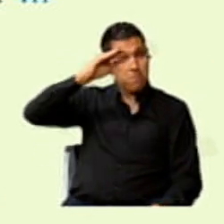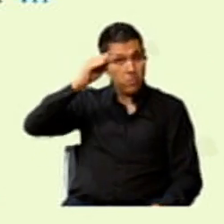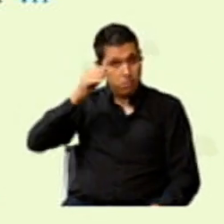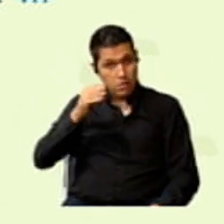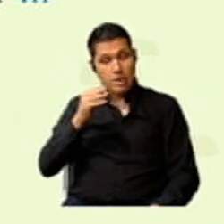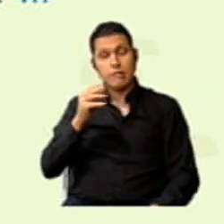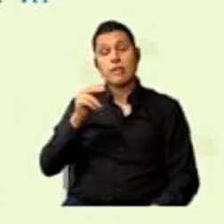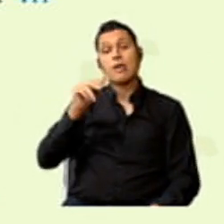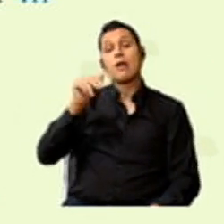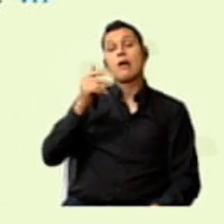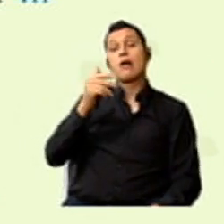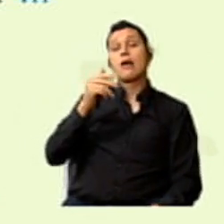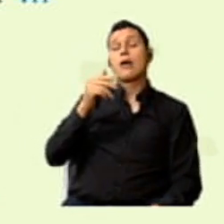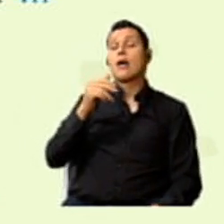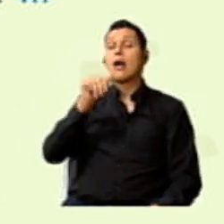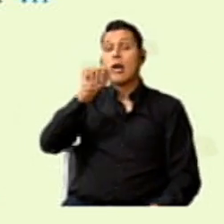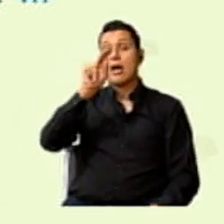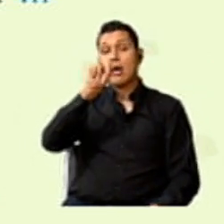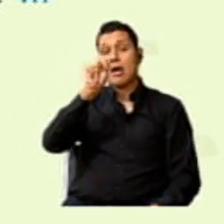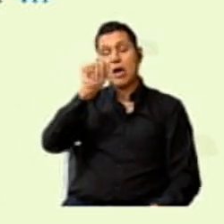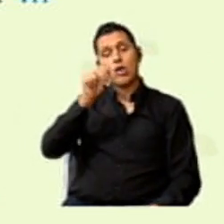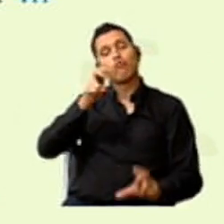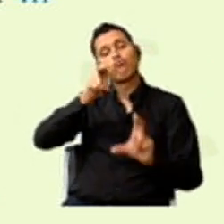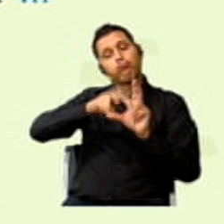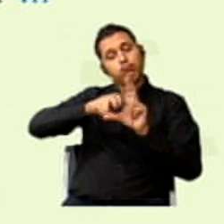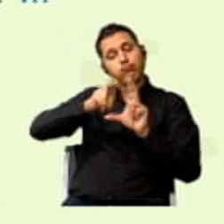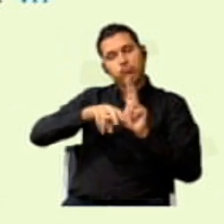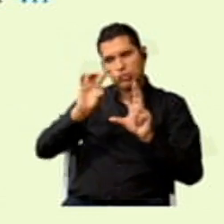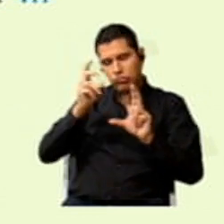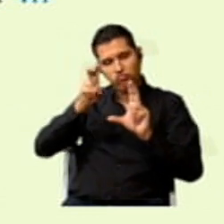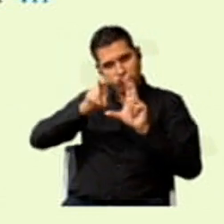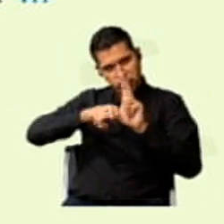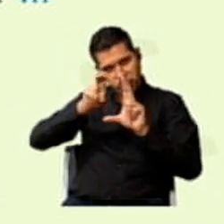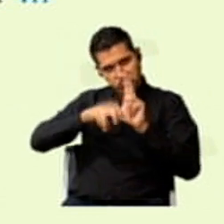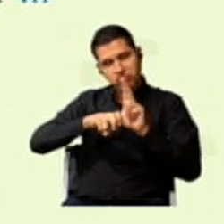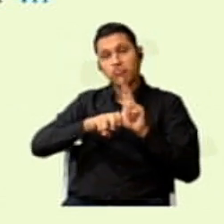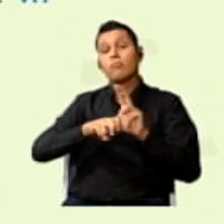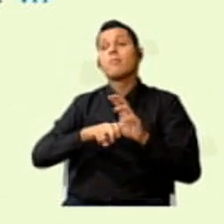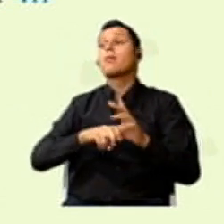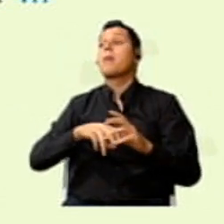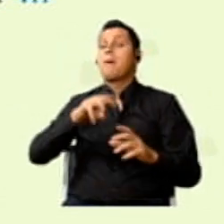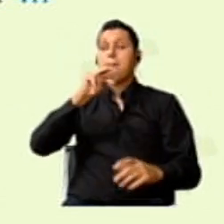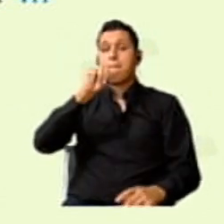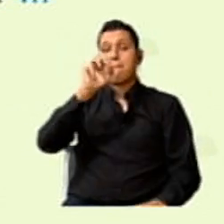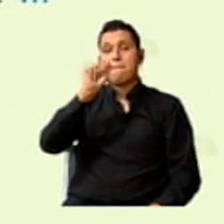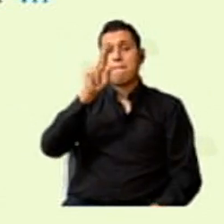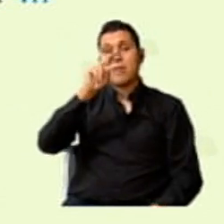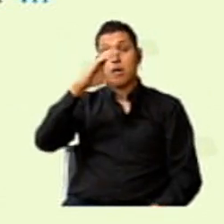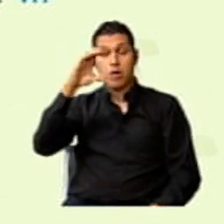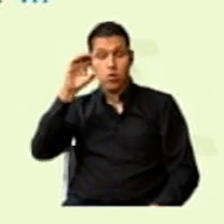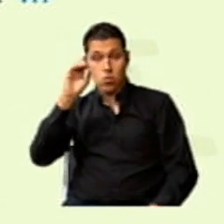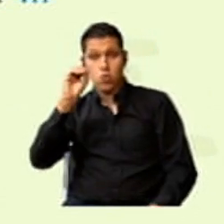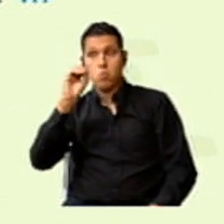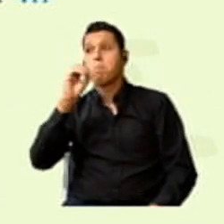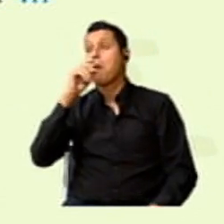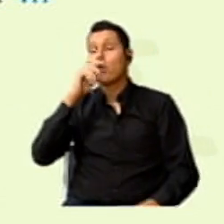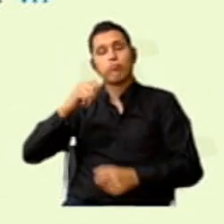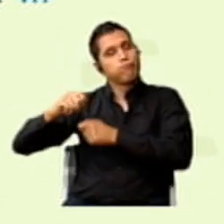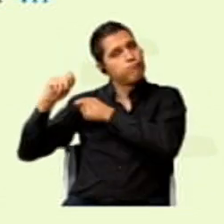Anna sits on the chair. Marco hits the